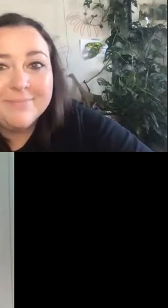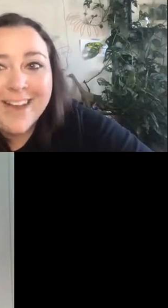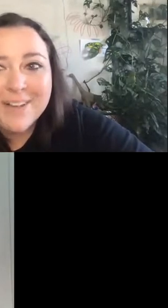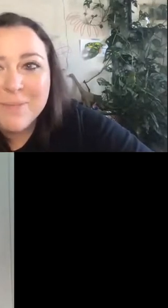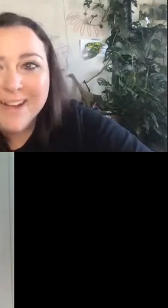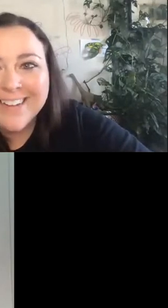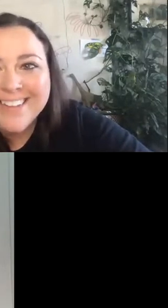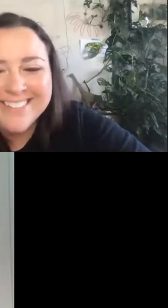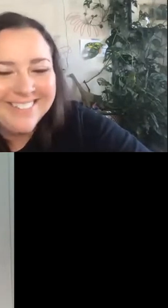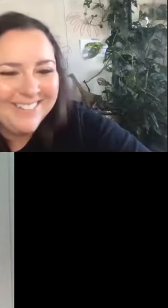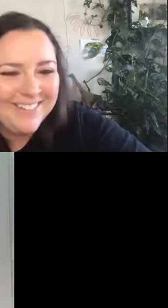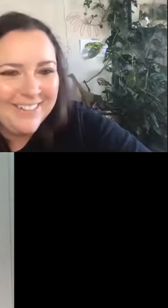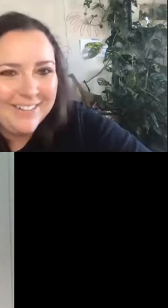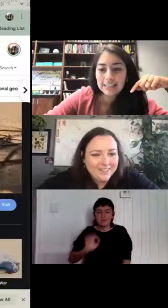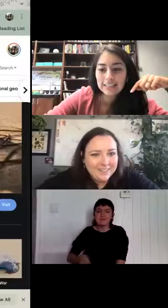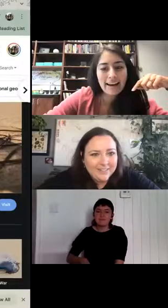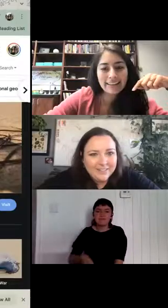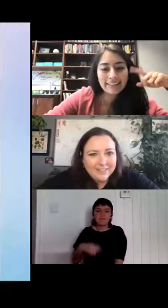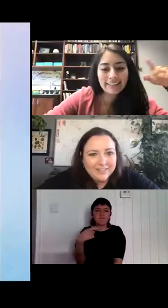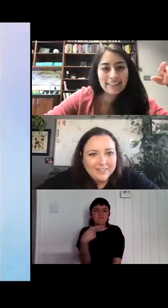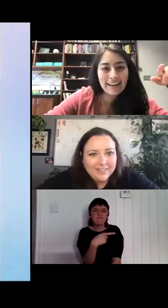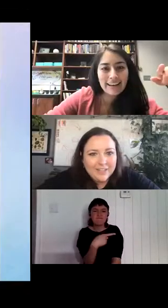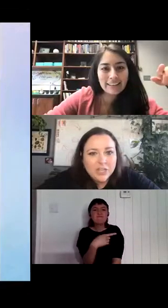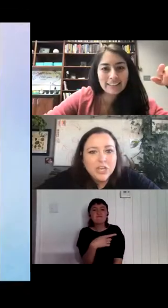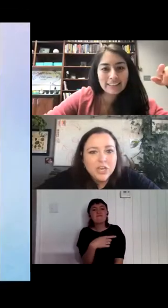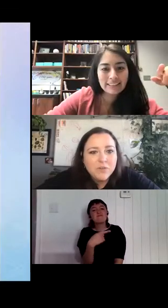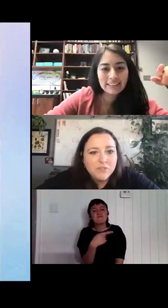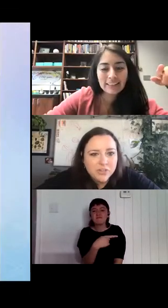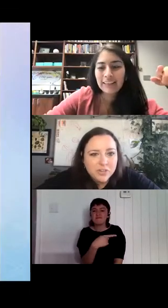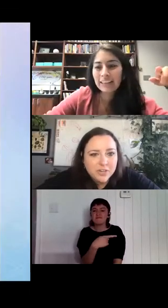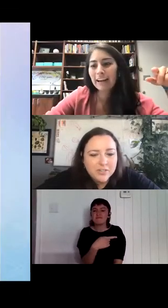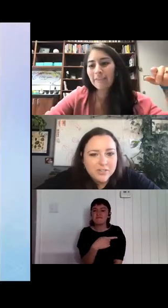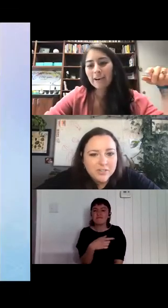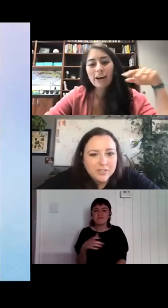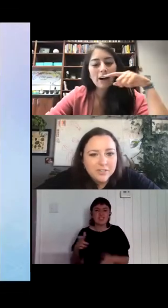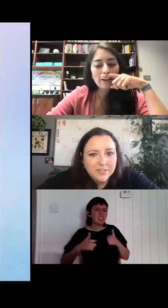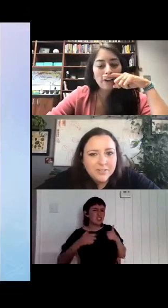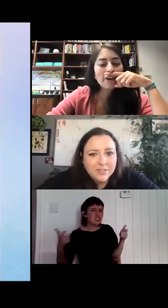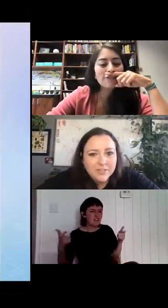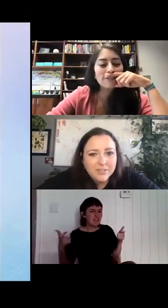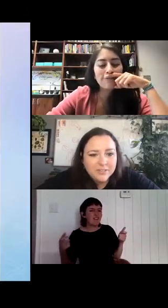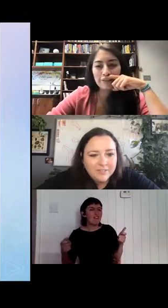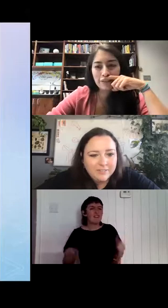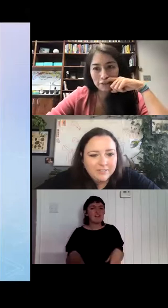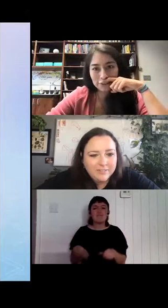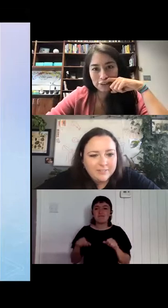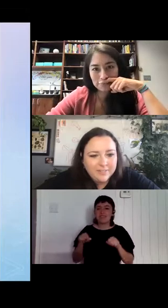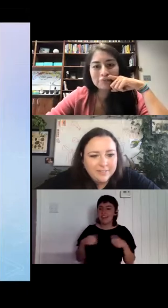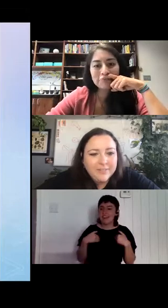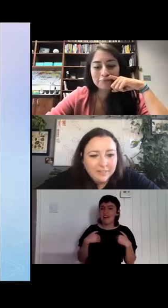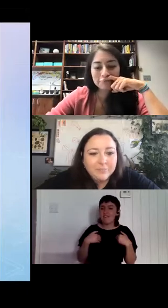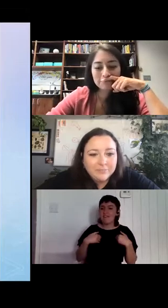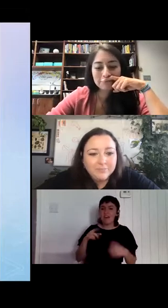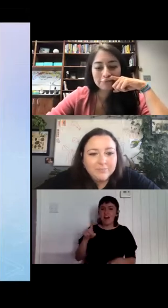window. It's this, this guy, this guy can have hundreds of feet of tentacles.